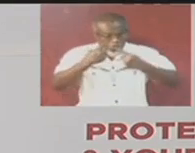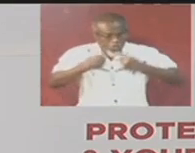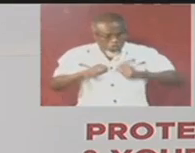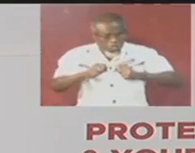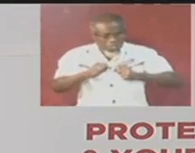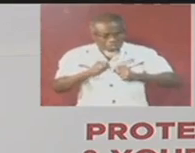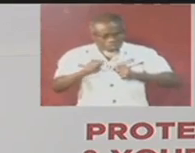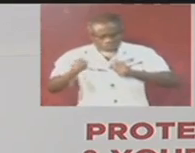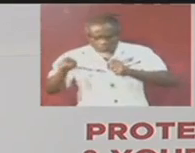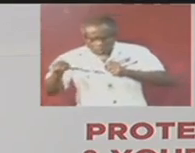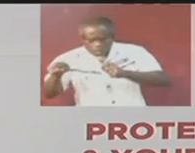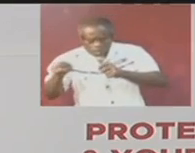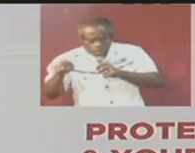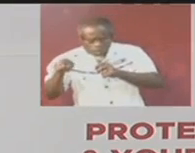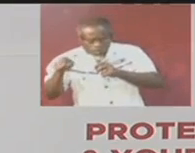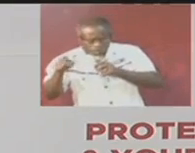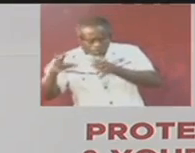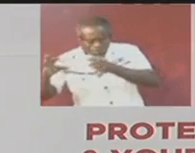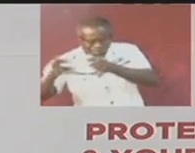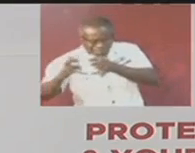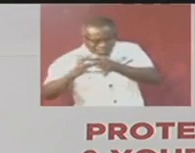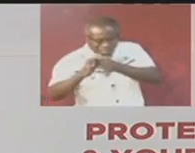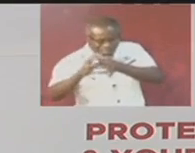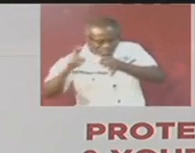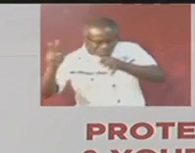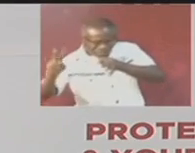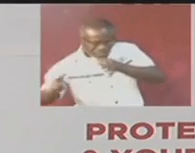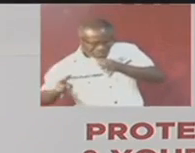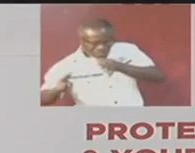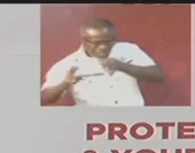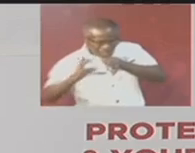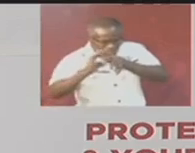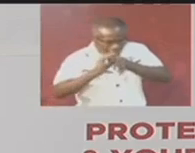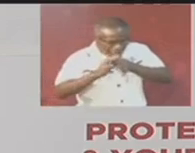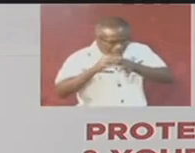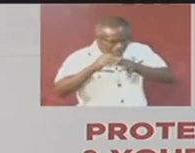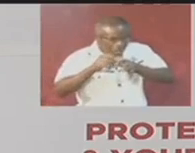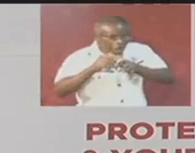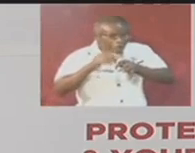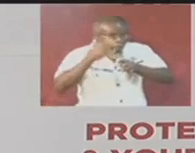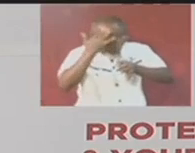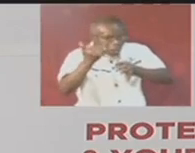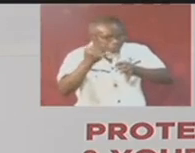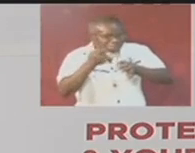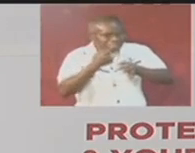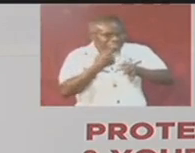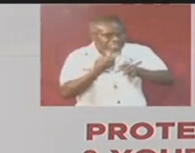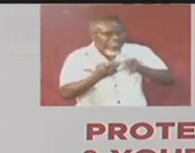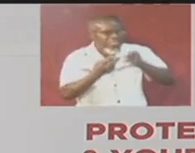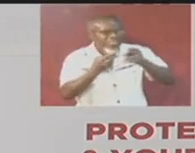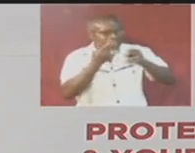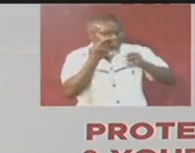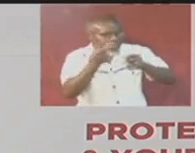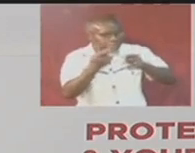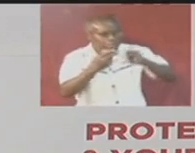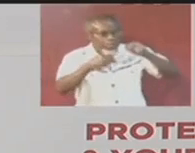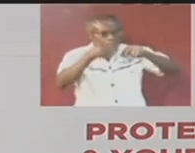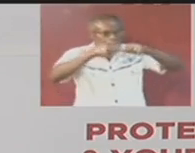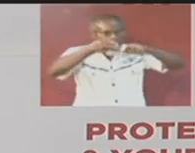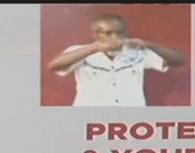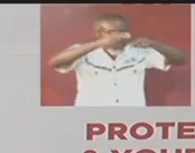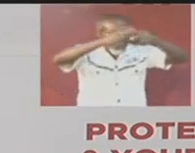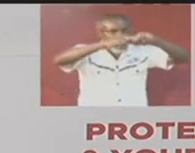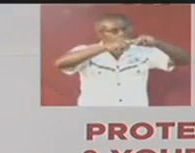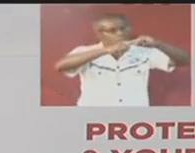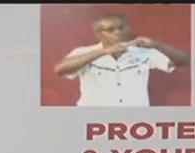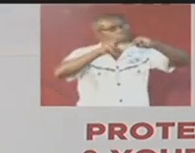cases to Venezuelans when the facts and the evidence simply do not lead us to make that conclusion.